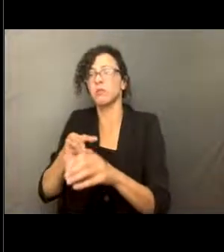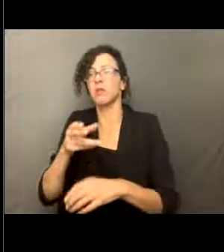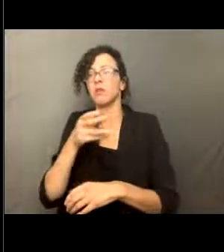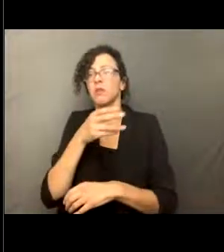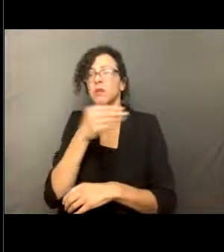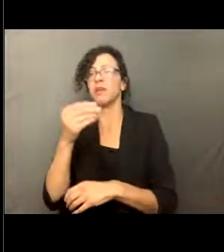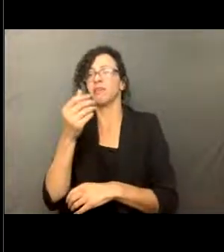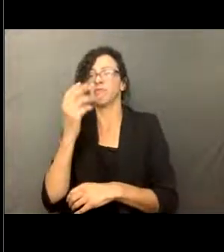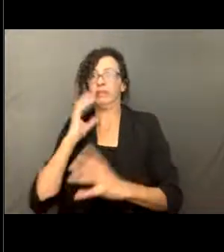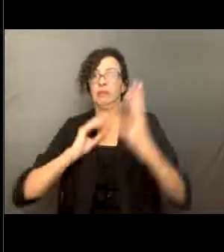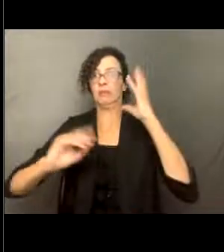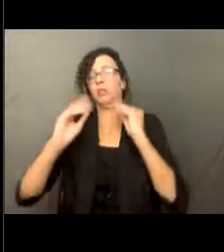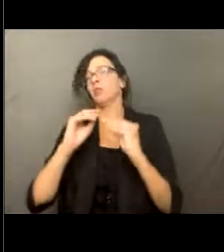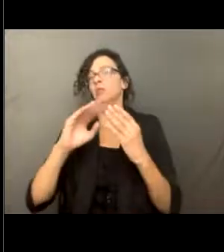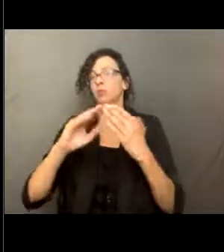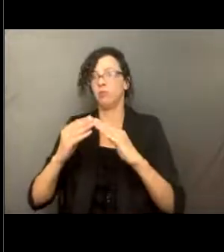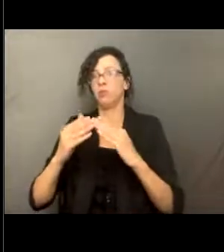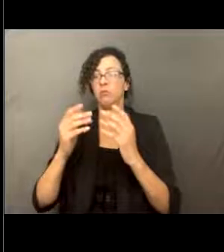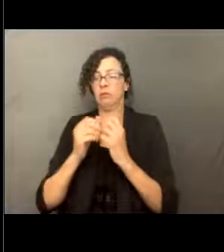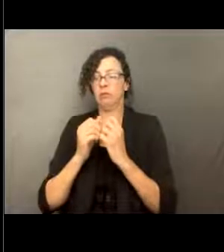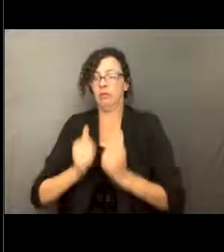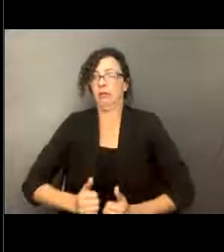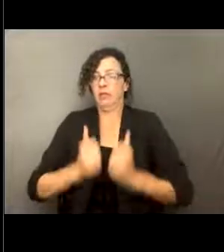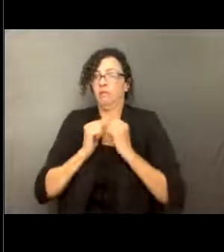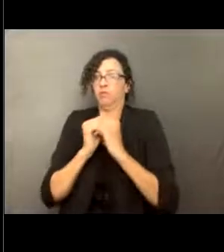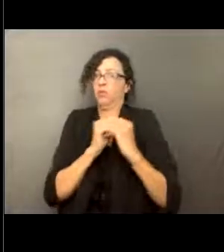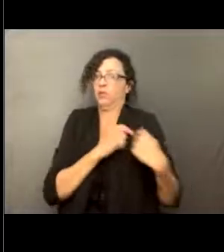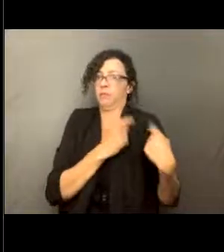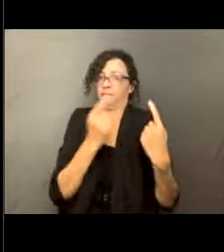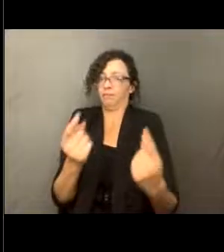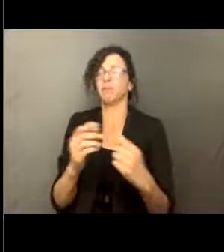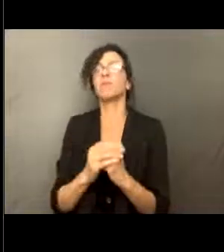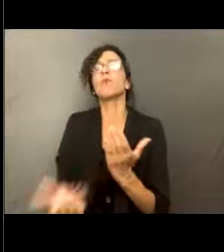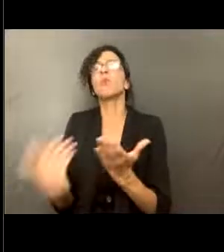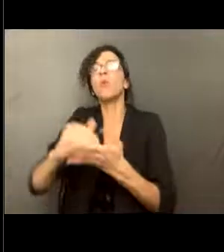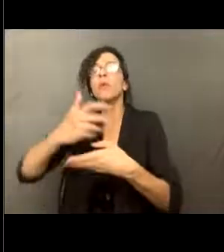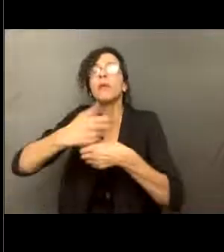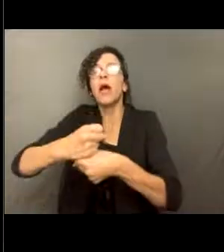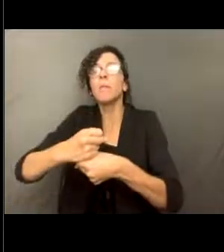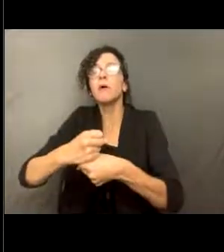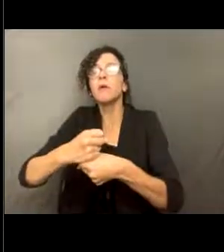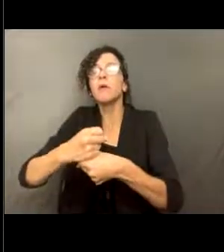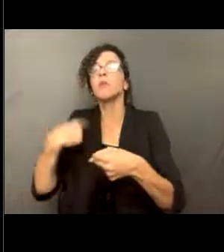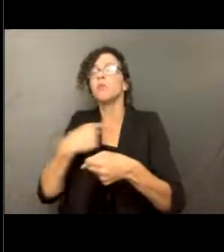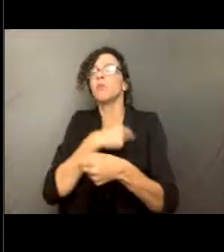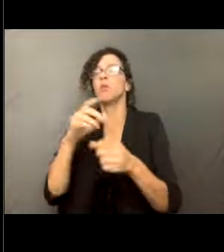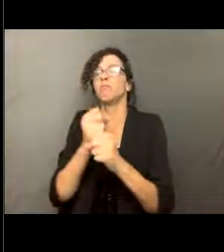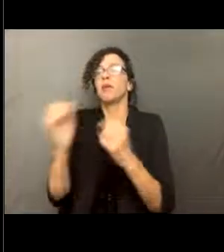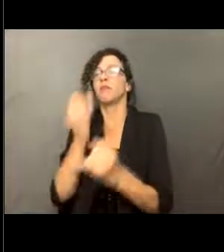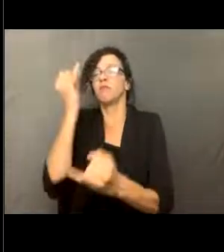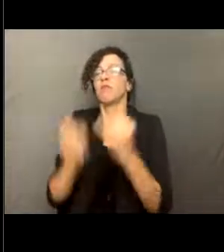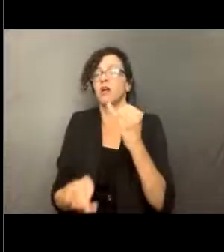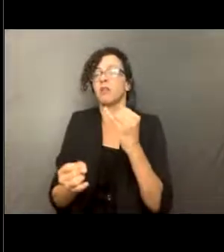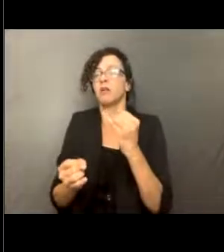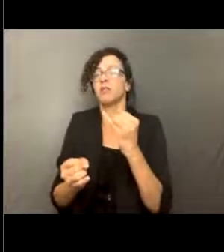live with. As a recap, we finalized the last session in August. This was